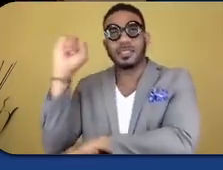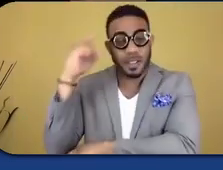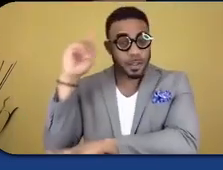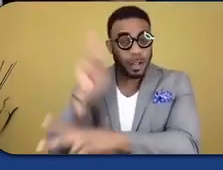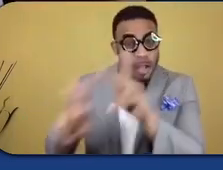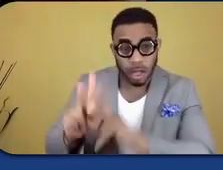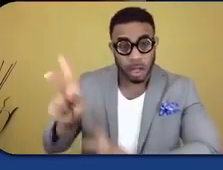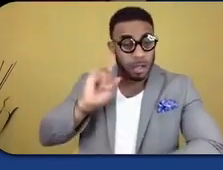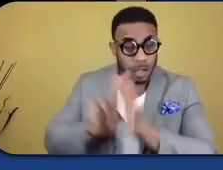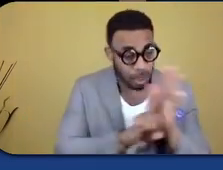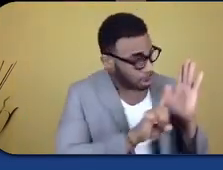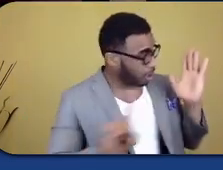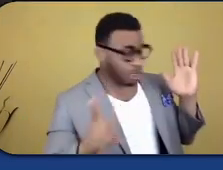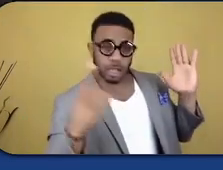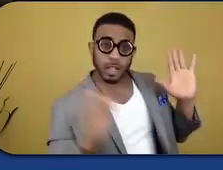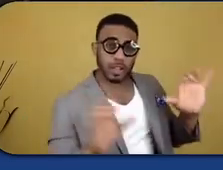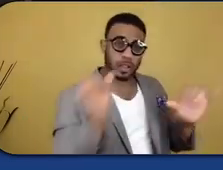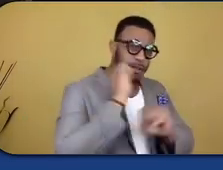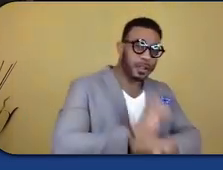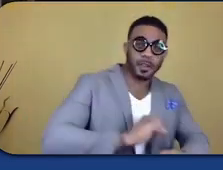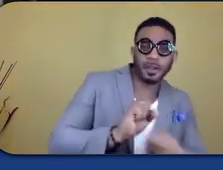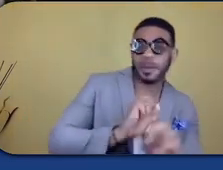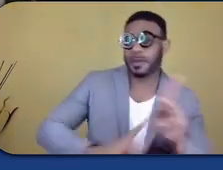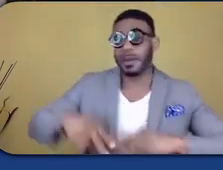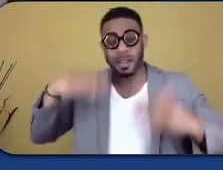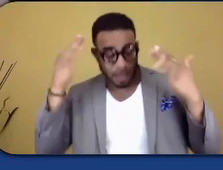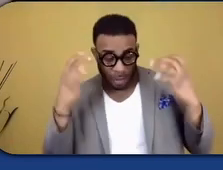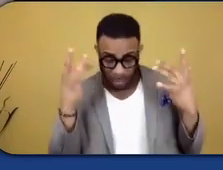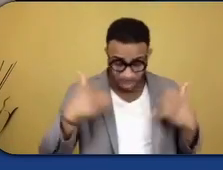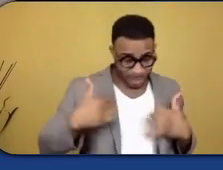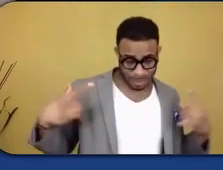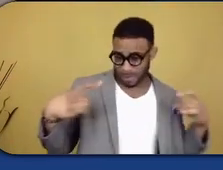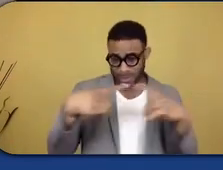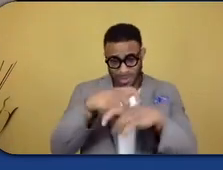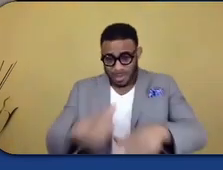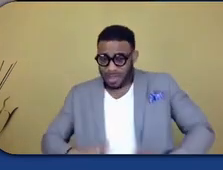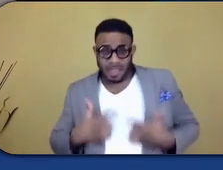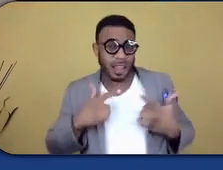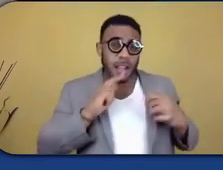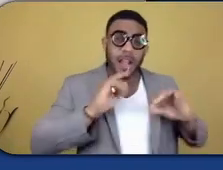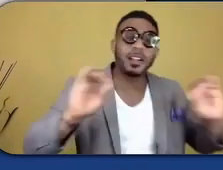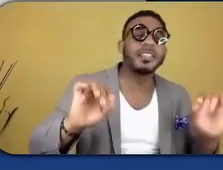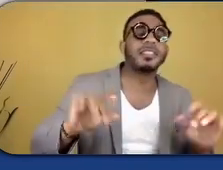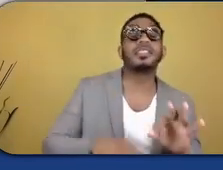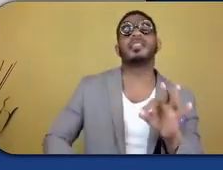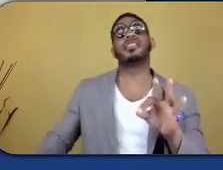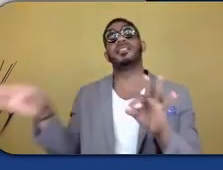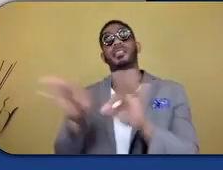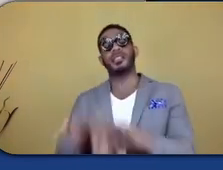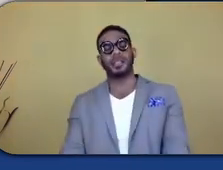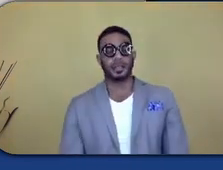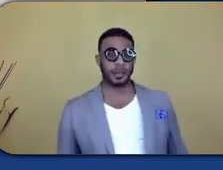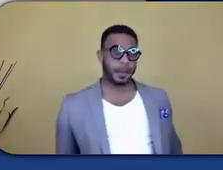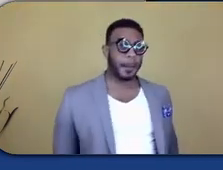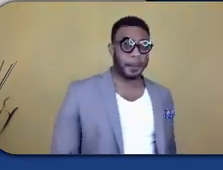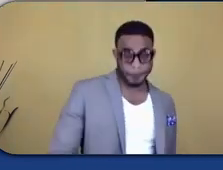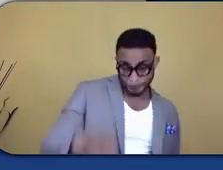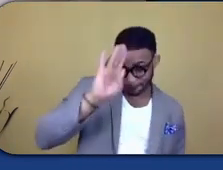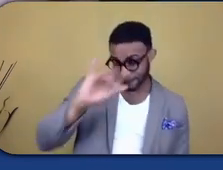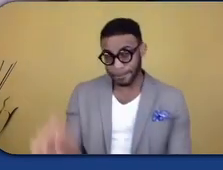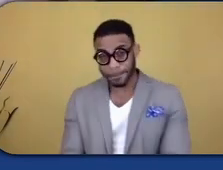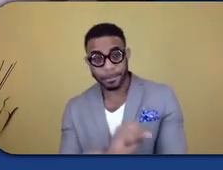we doing right for the people? I don't know. Why complicate the life one simple? Mental